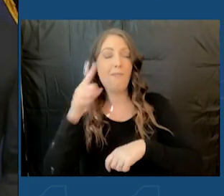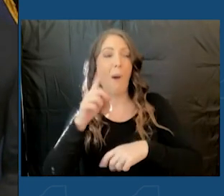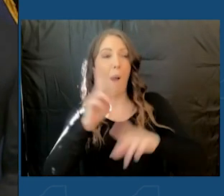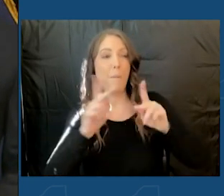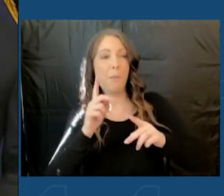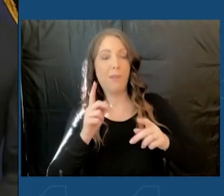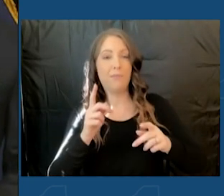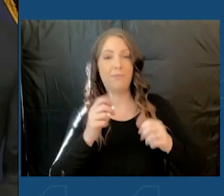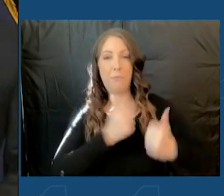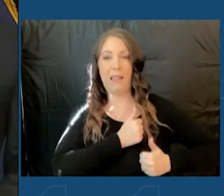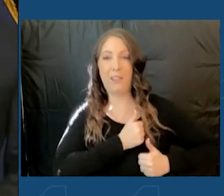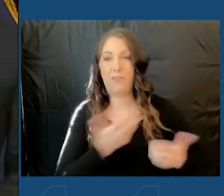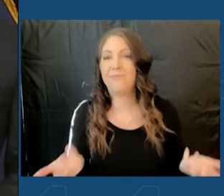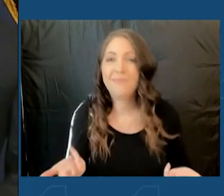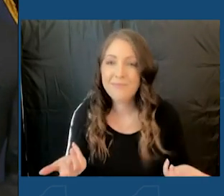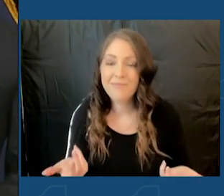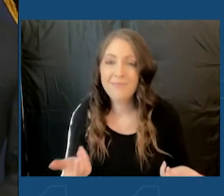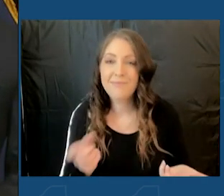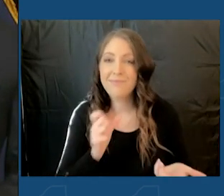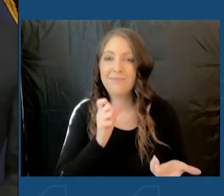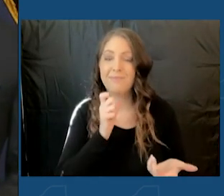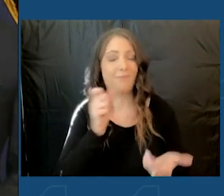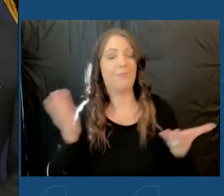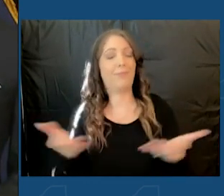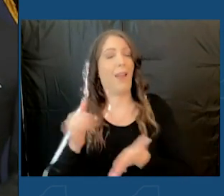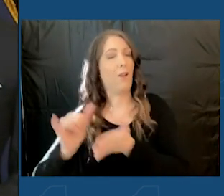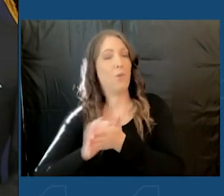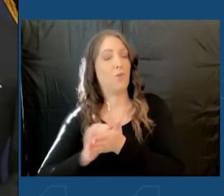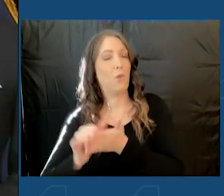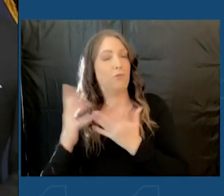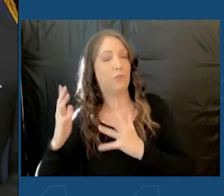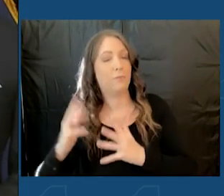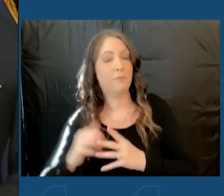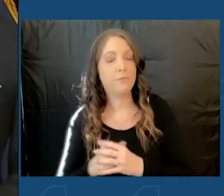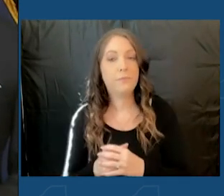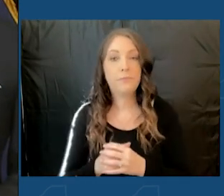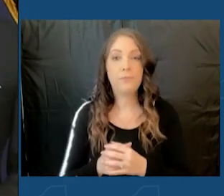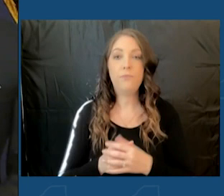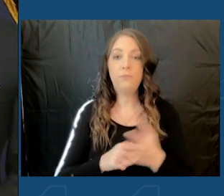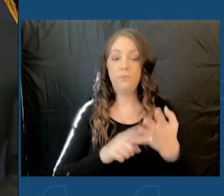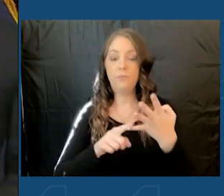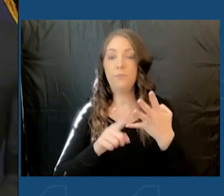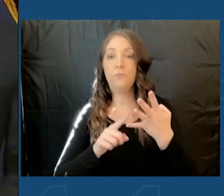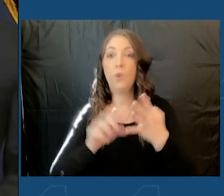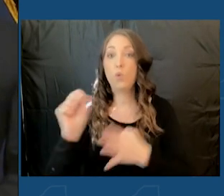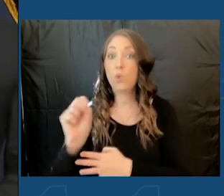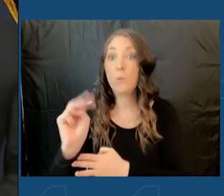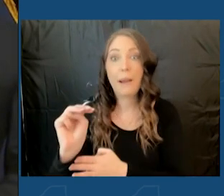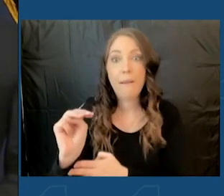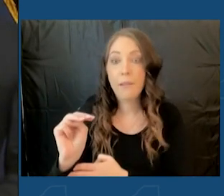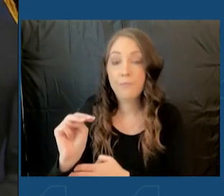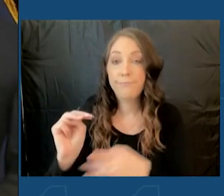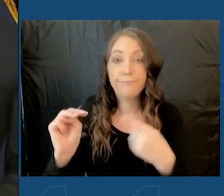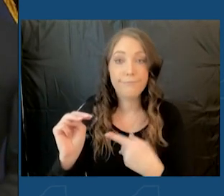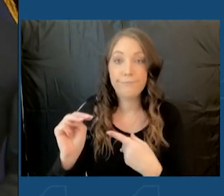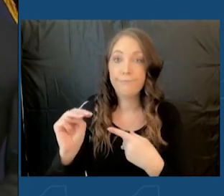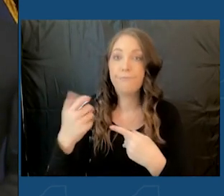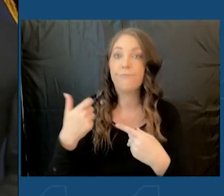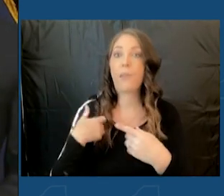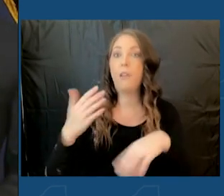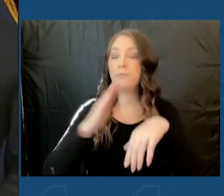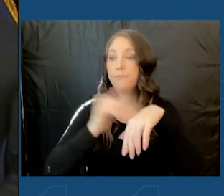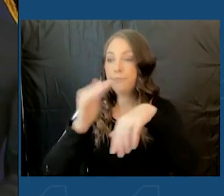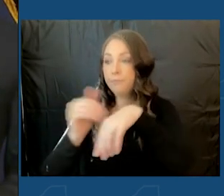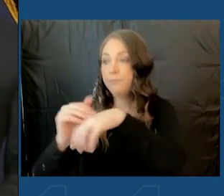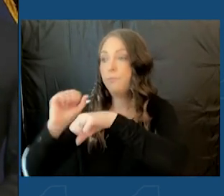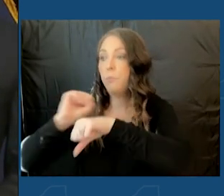it's not how we're doing it in New York anymore. We also talked about, I mentioned social media a number of times. I've called upon and working closely with